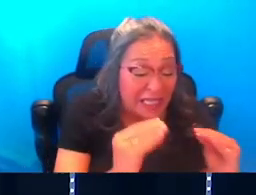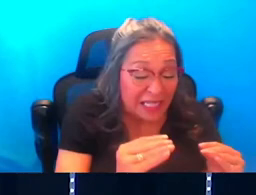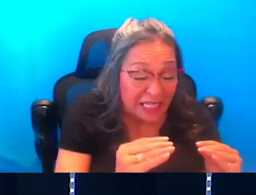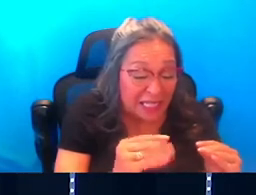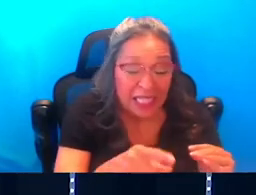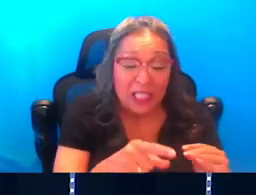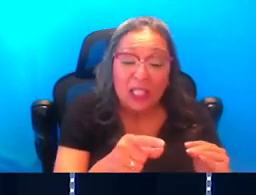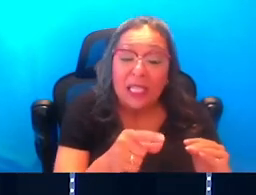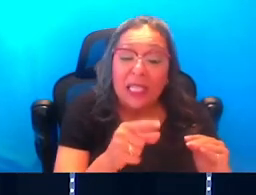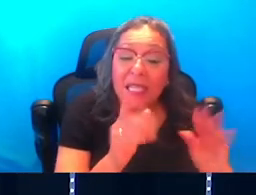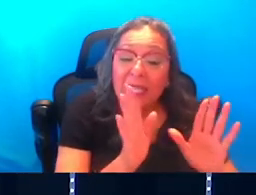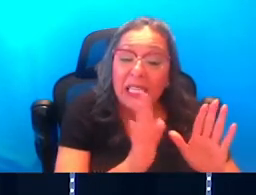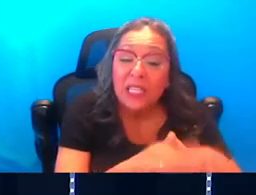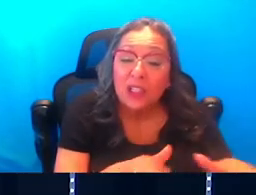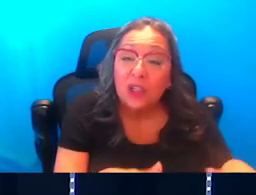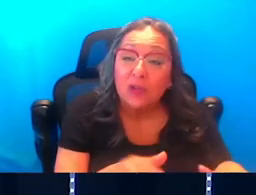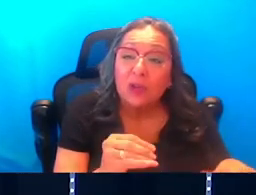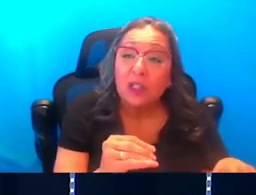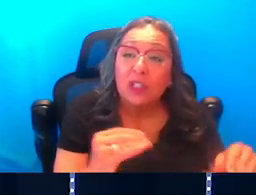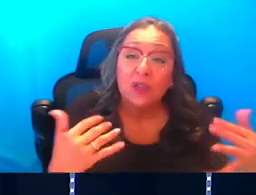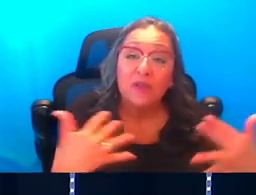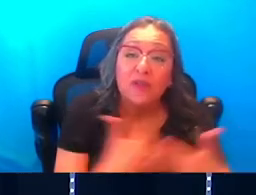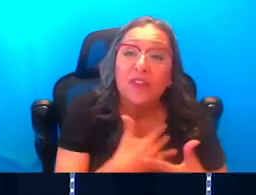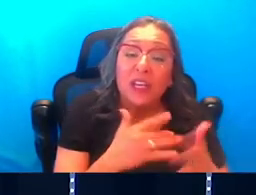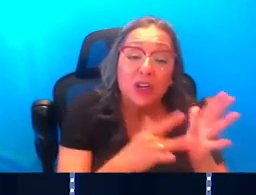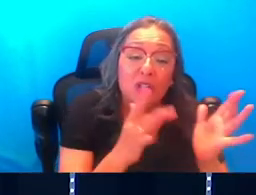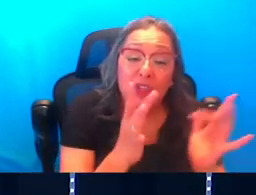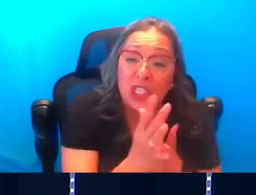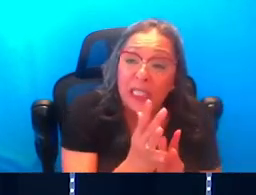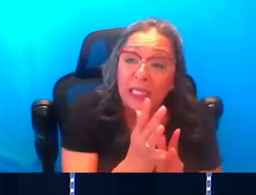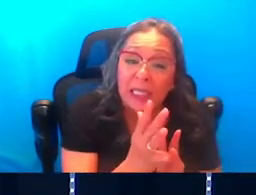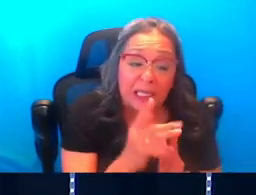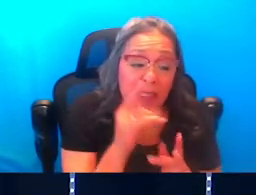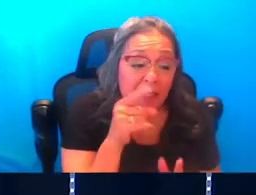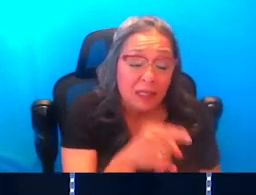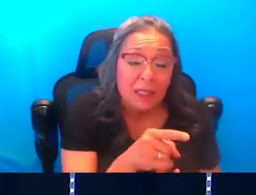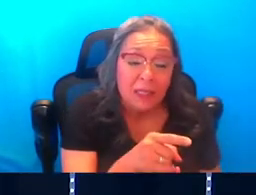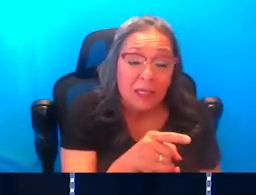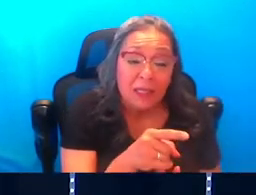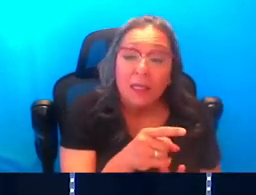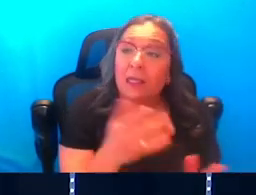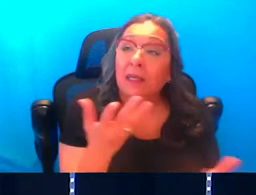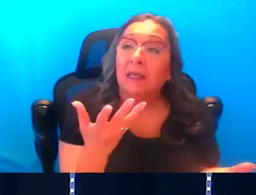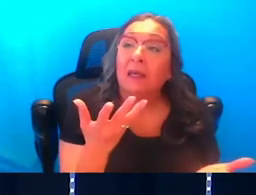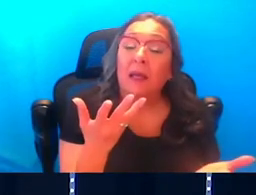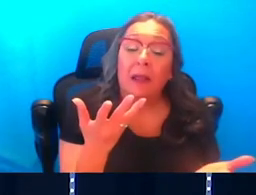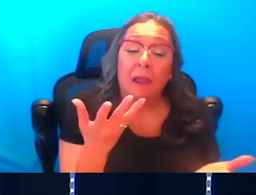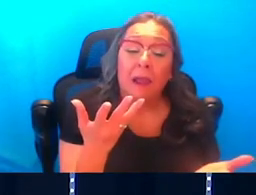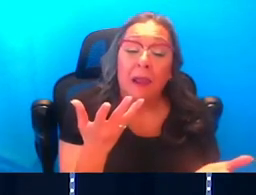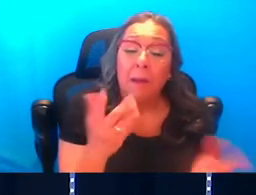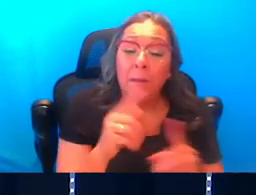this kind of a past. God is about to use a lying prostitute to accomplish his divine purpose.